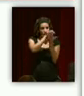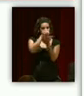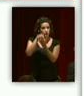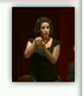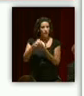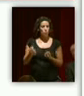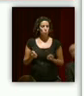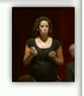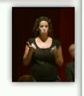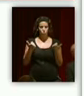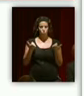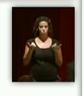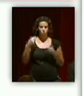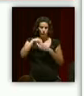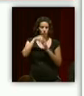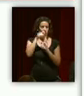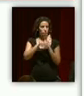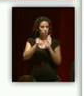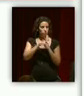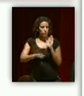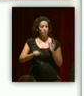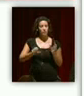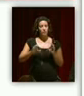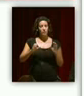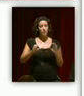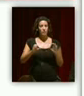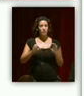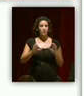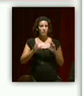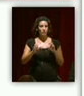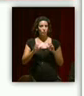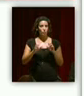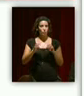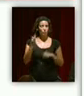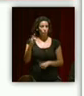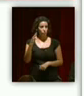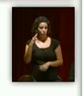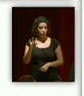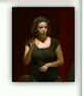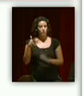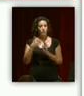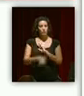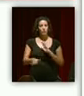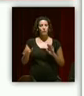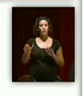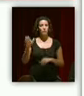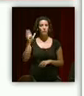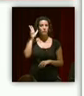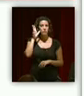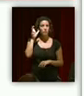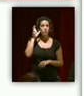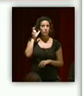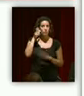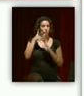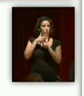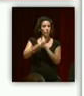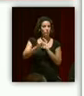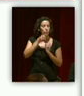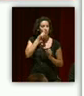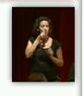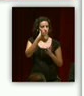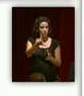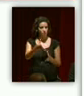not many movie theaters they have an implemented solution. They have radio frequency devices,